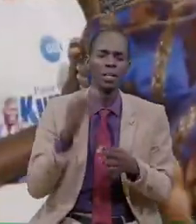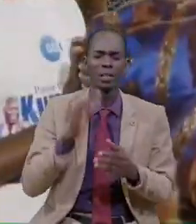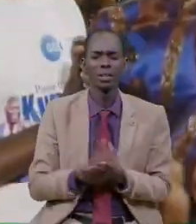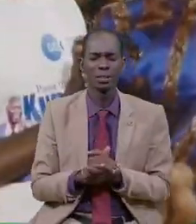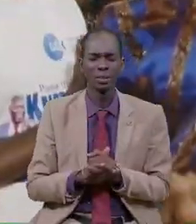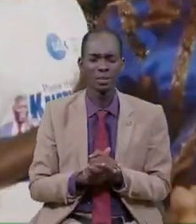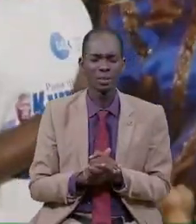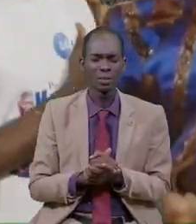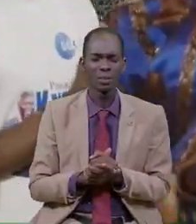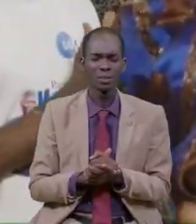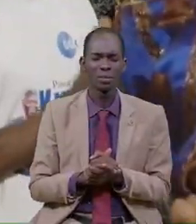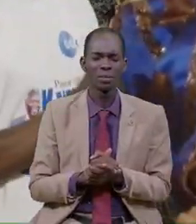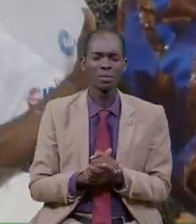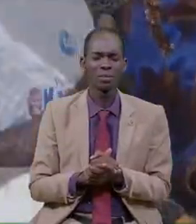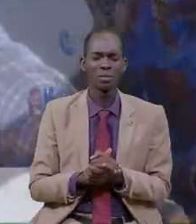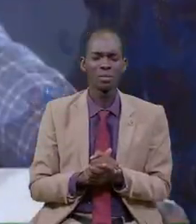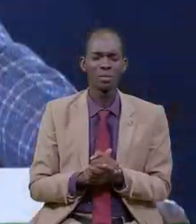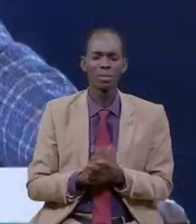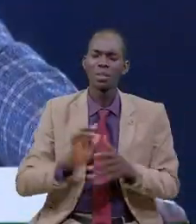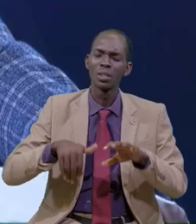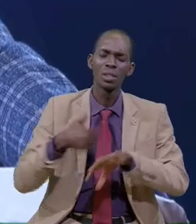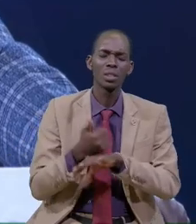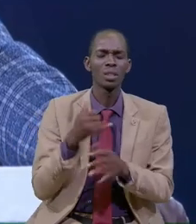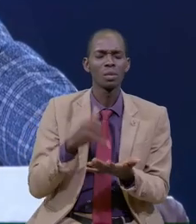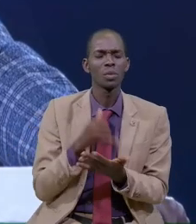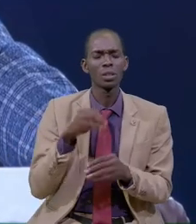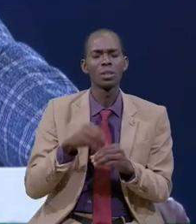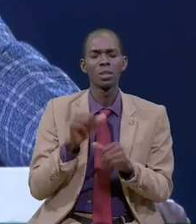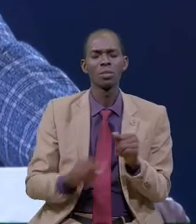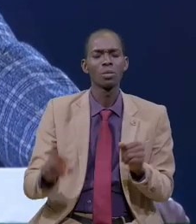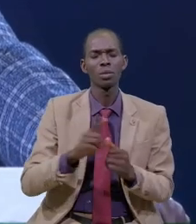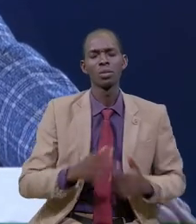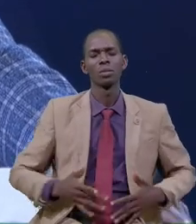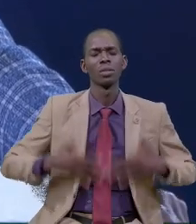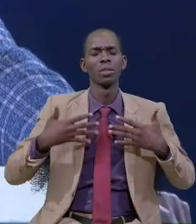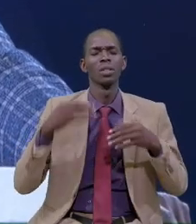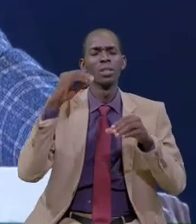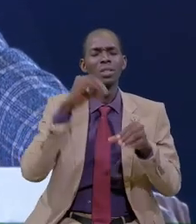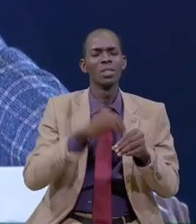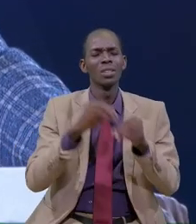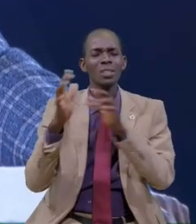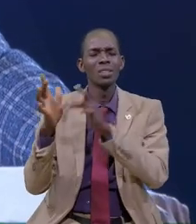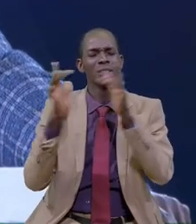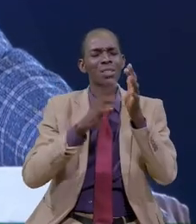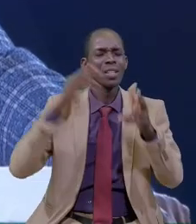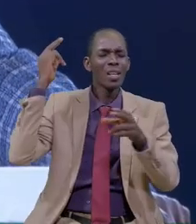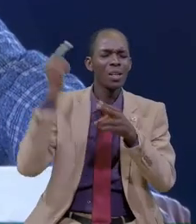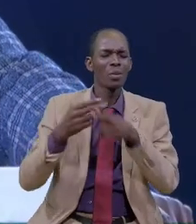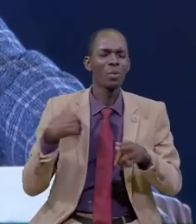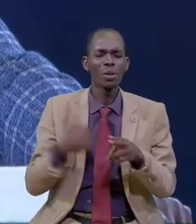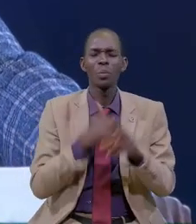fait. Confirm it in every life. Confirme-le dans chaque vie, Seigneur. In Jesus' name